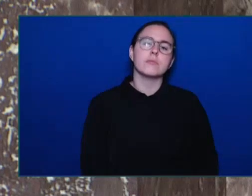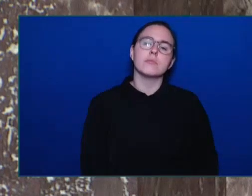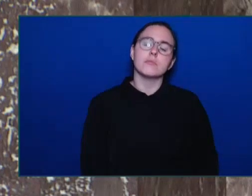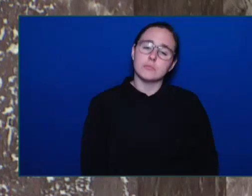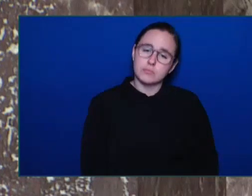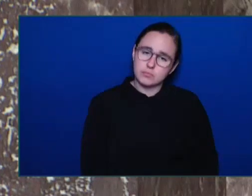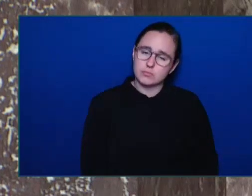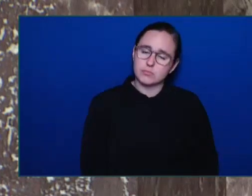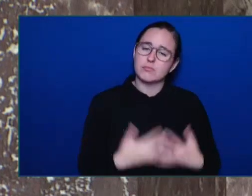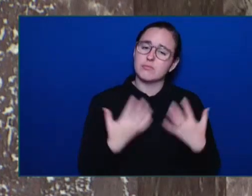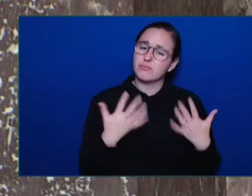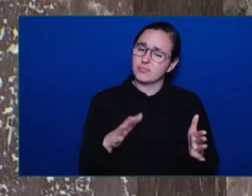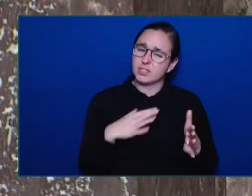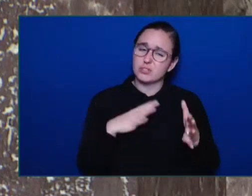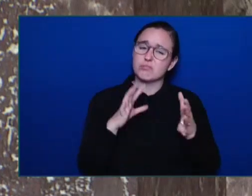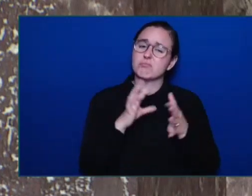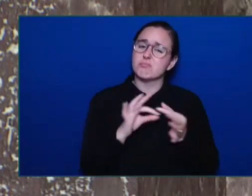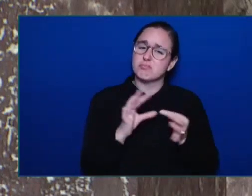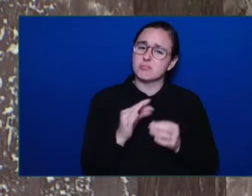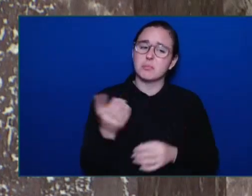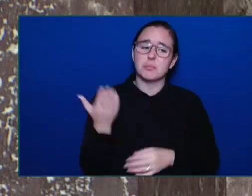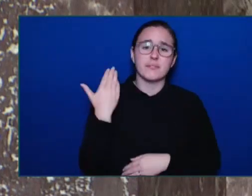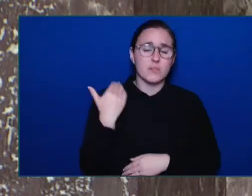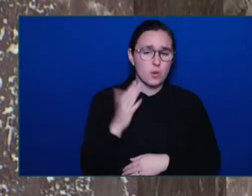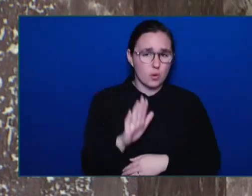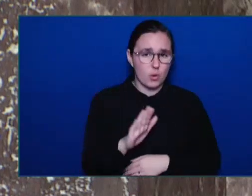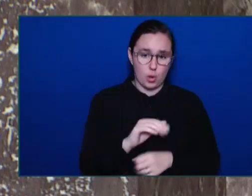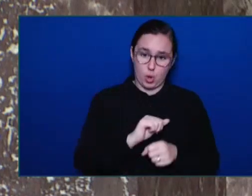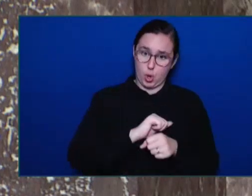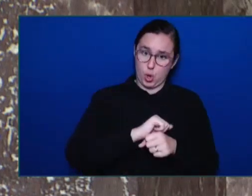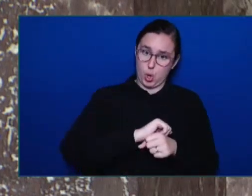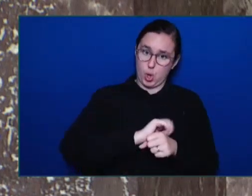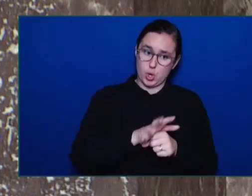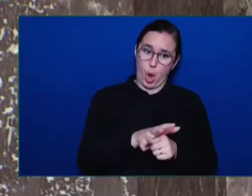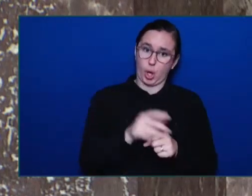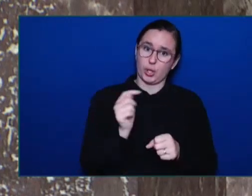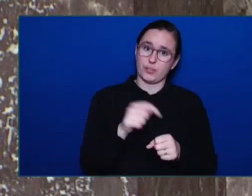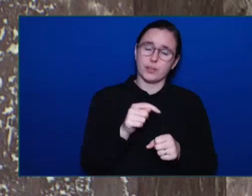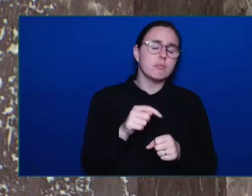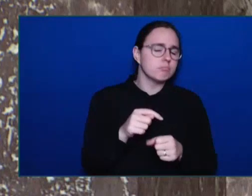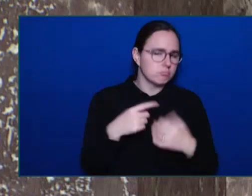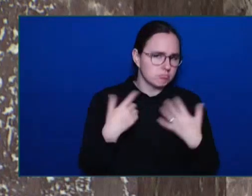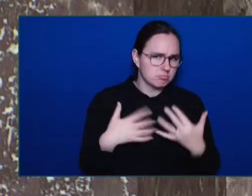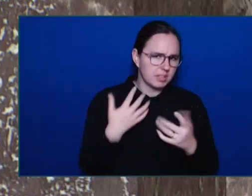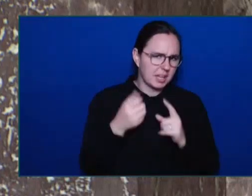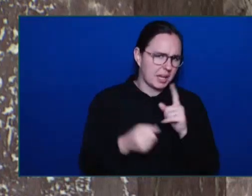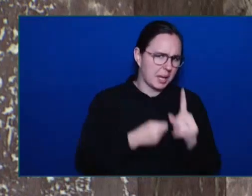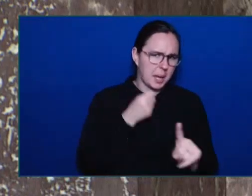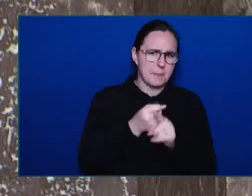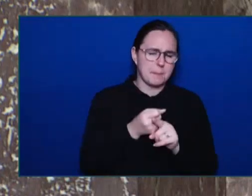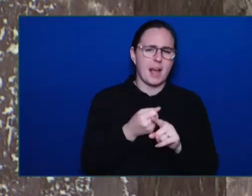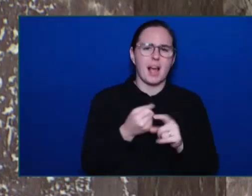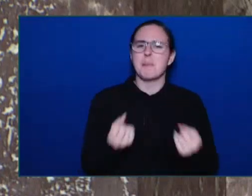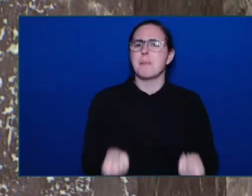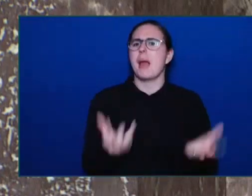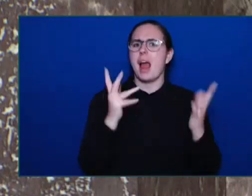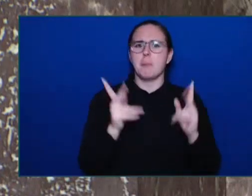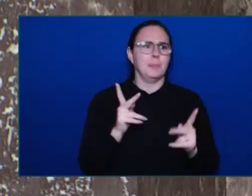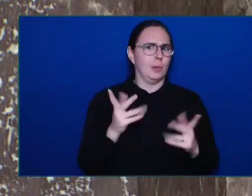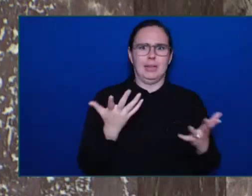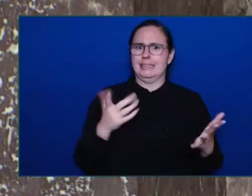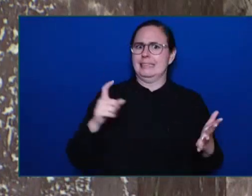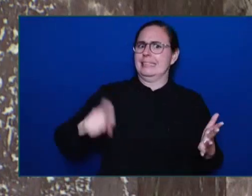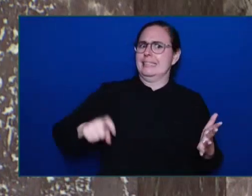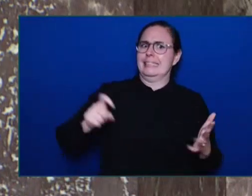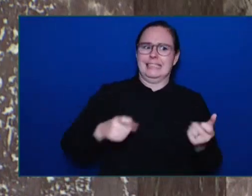action to ensure that every single unit we could get access to, that we made available to provide housing for people and provide the supports that those